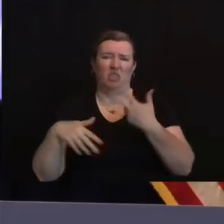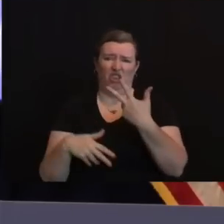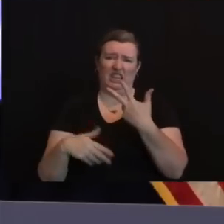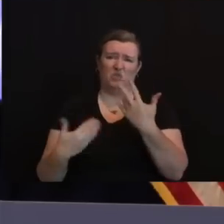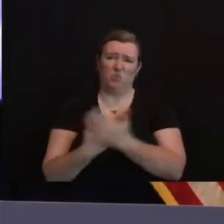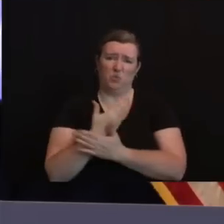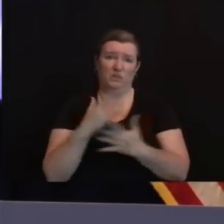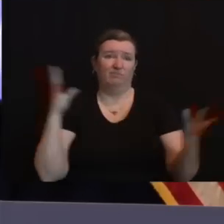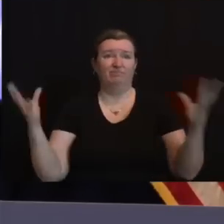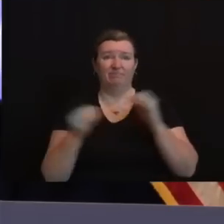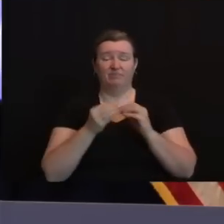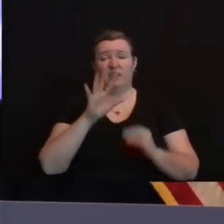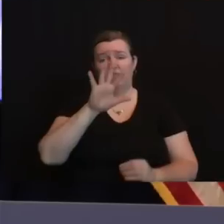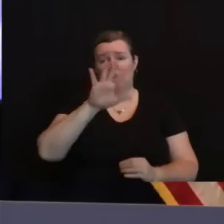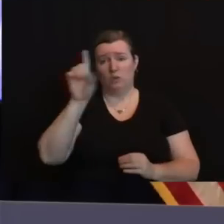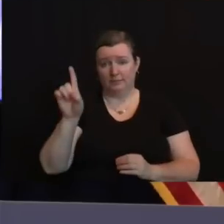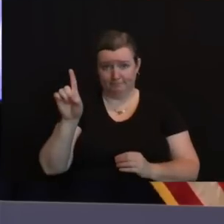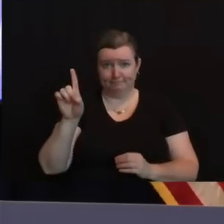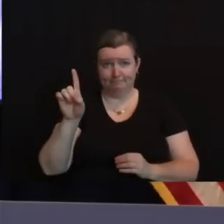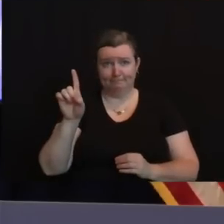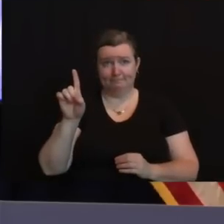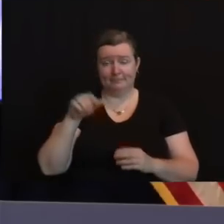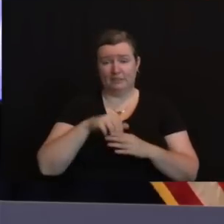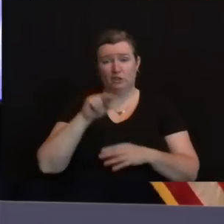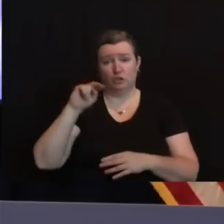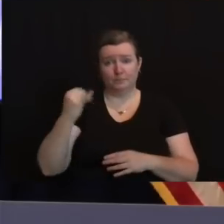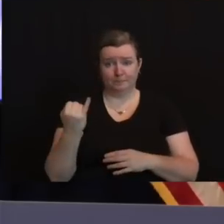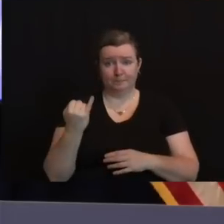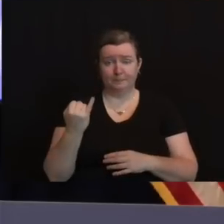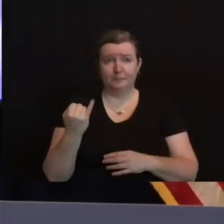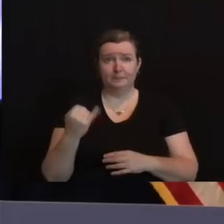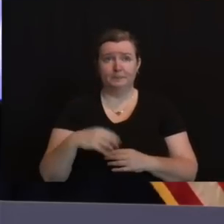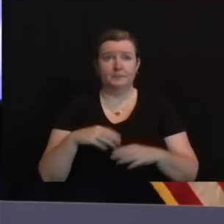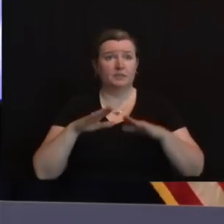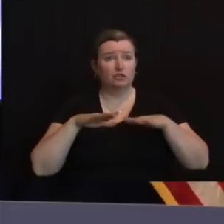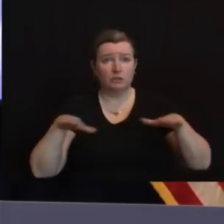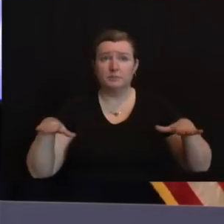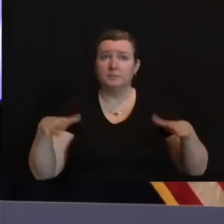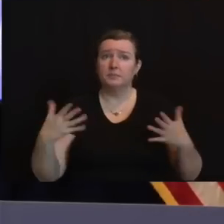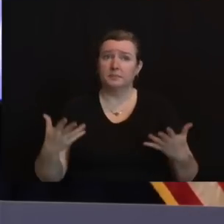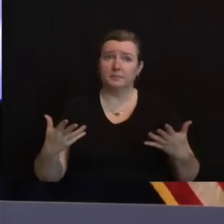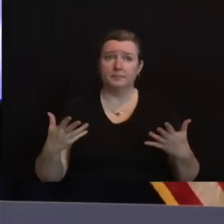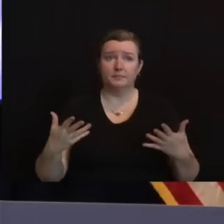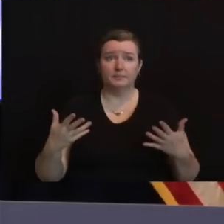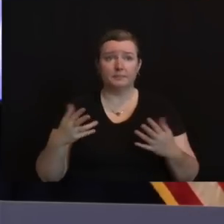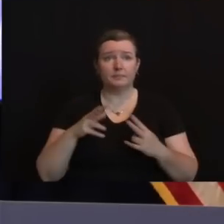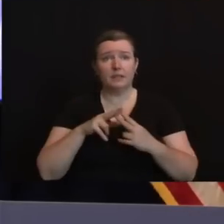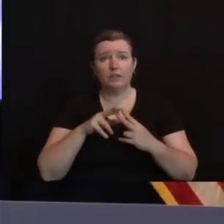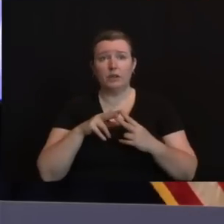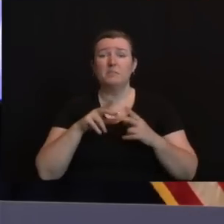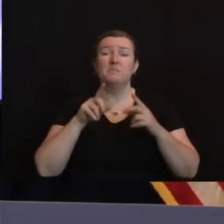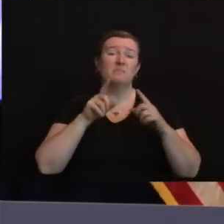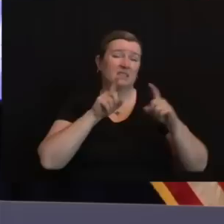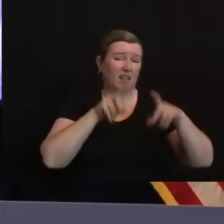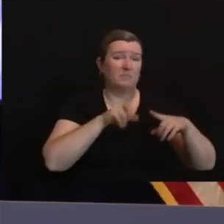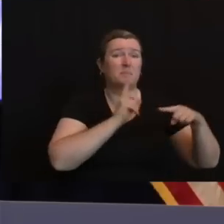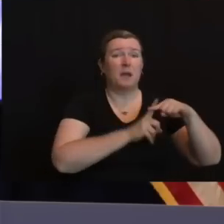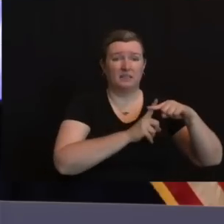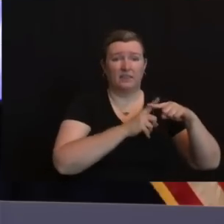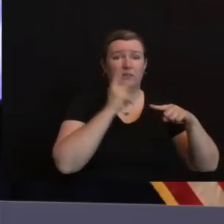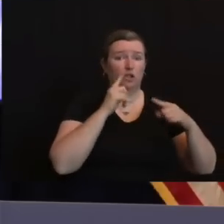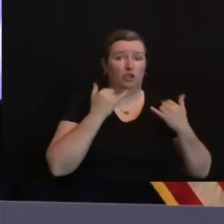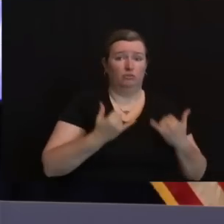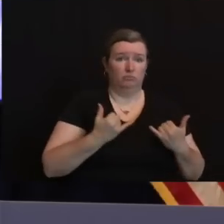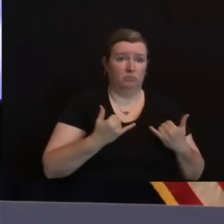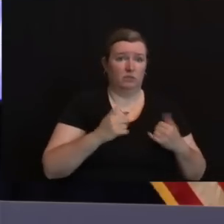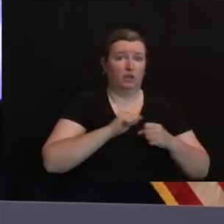total of 51 cases in our state. The children affected have either tested positive for active COVID-19